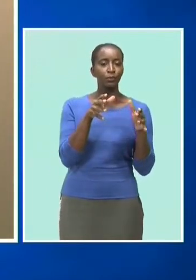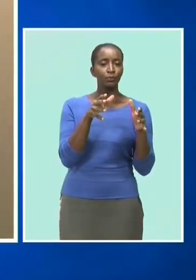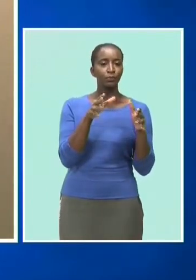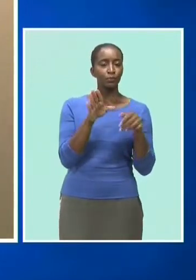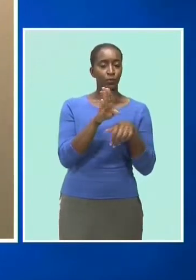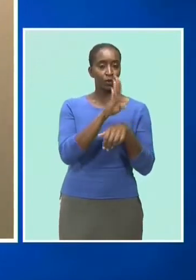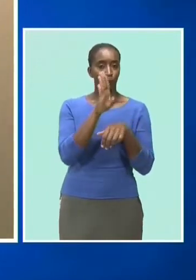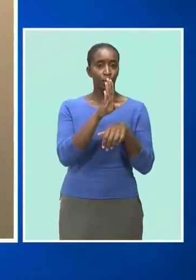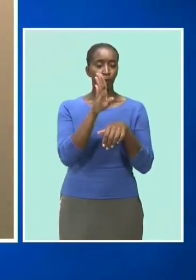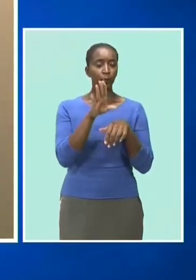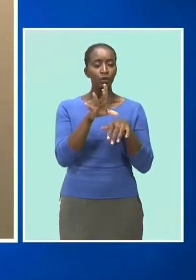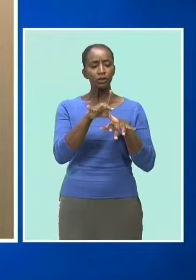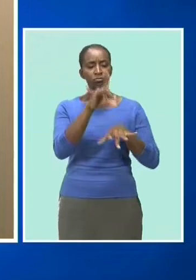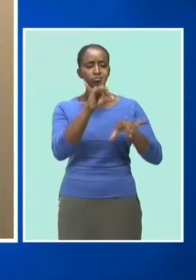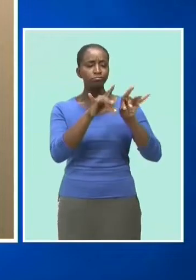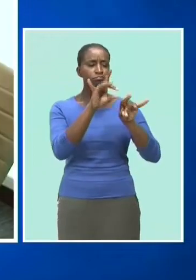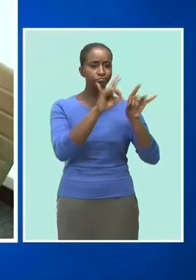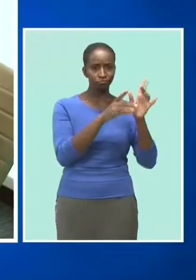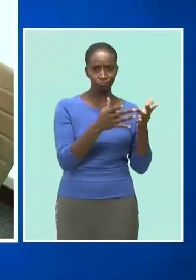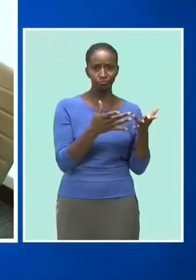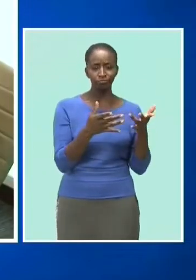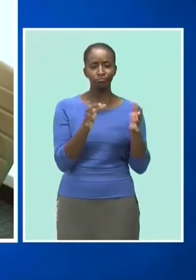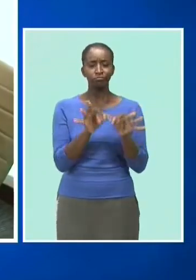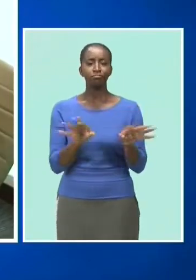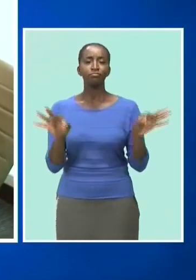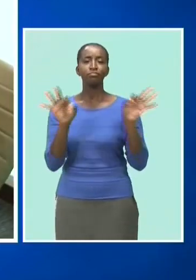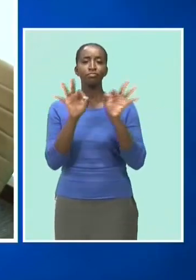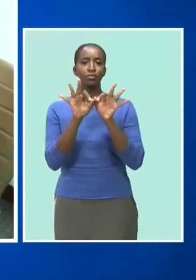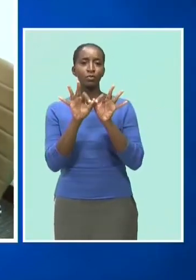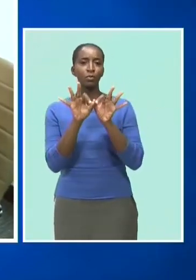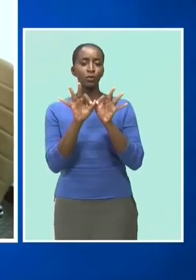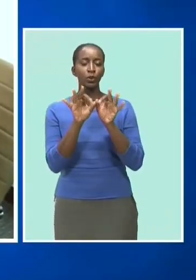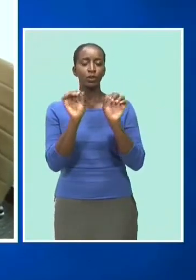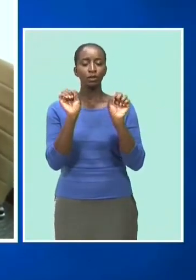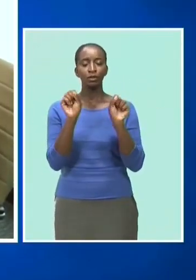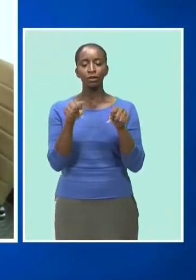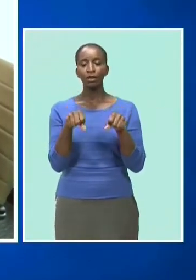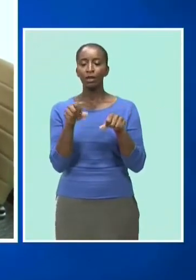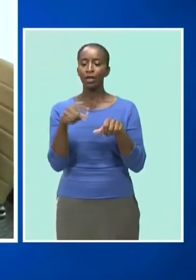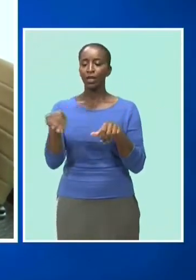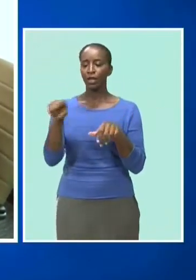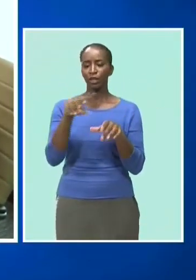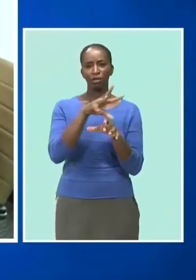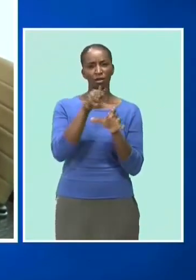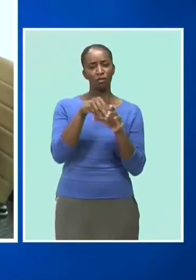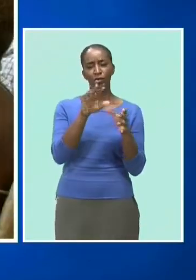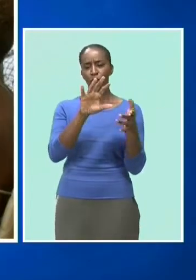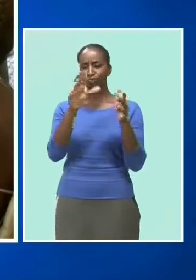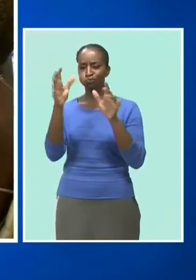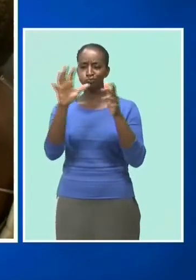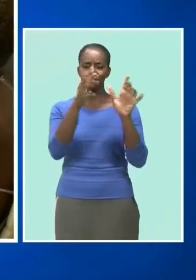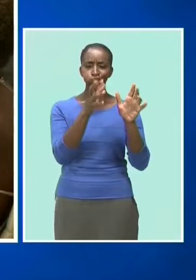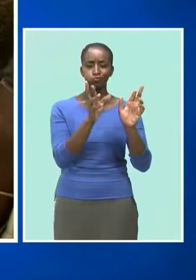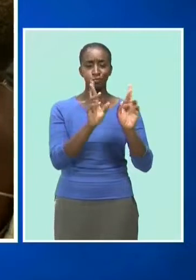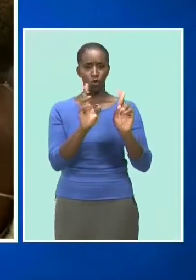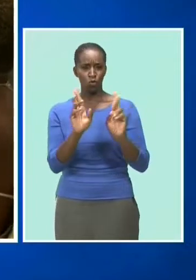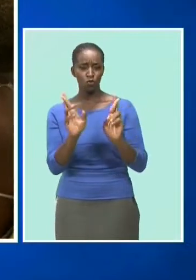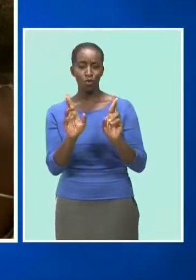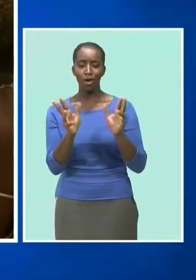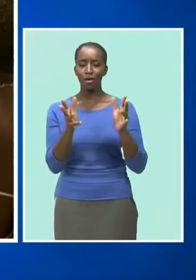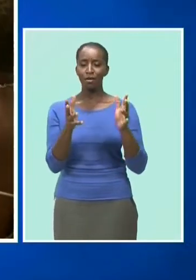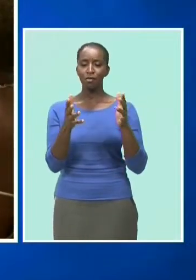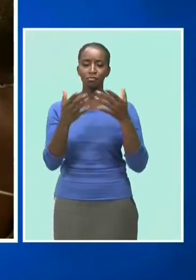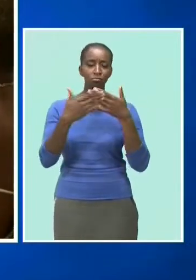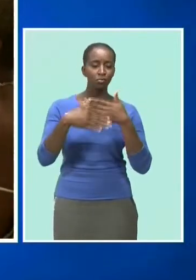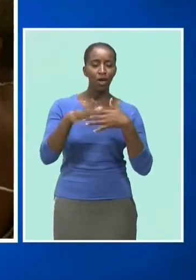for effective communication between disaster stakeholders at all levels. He made the remark last evening during a presentation of